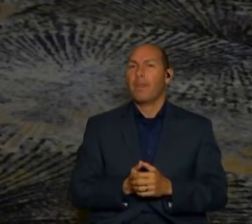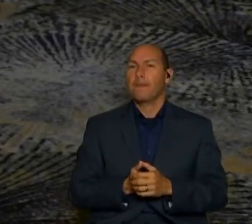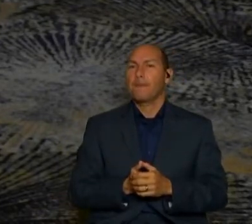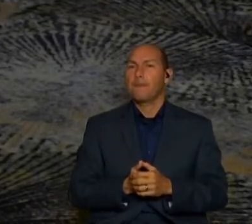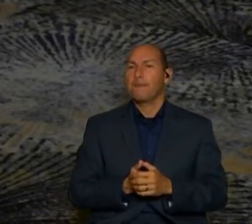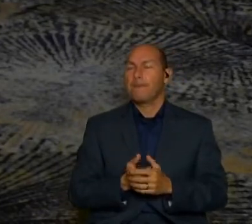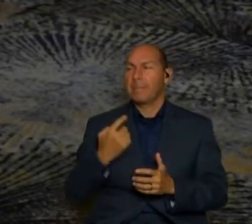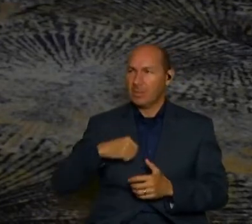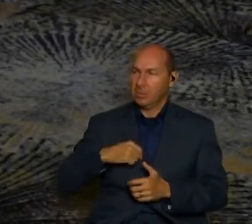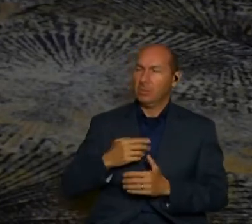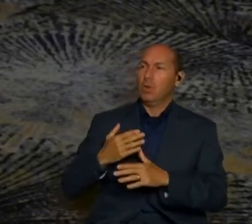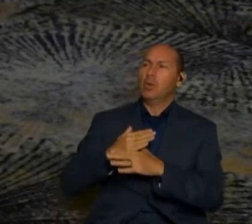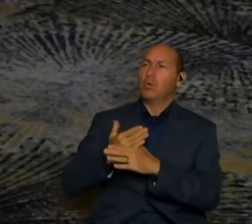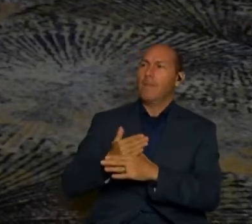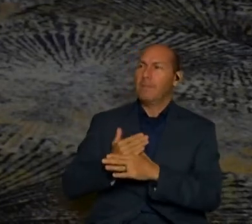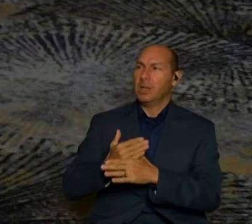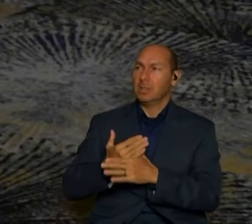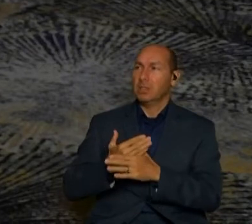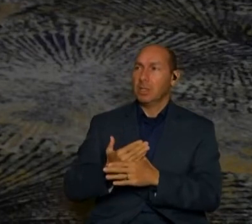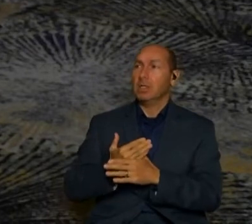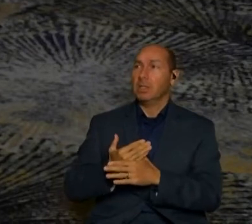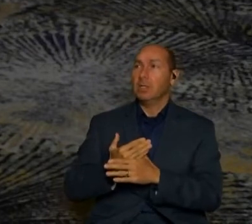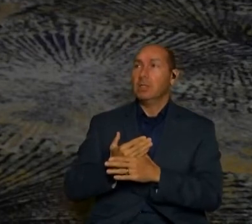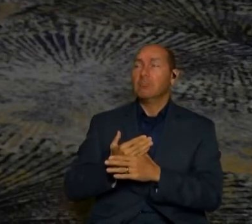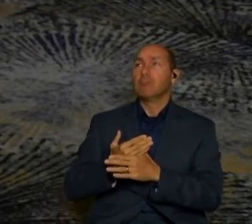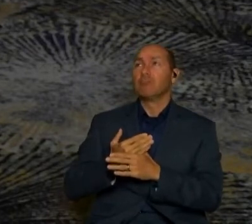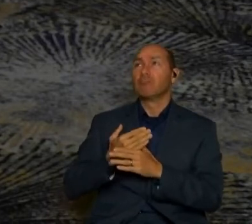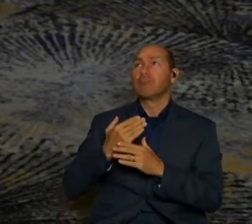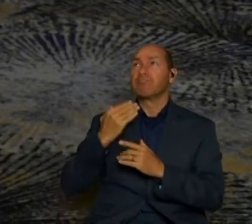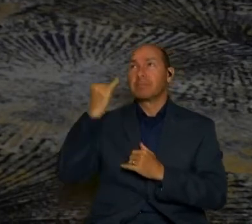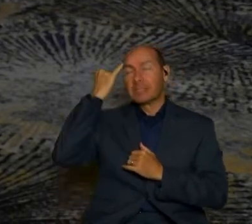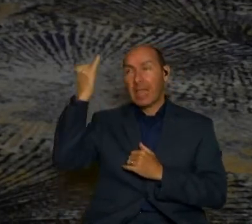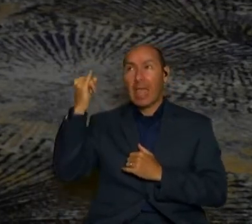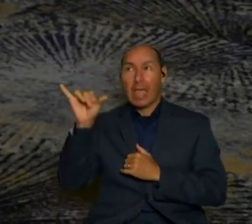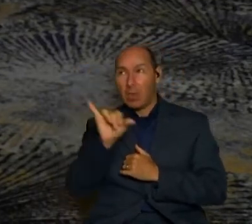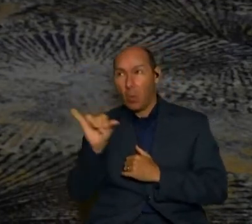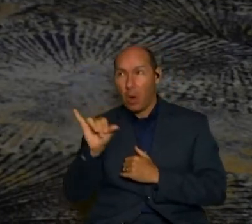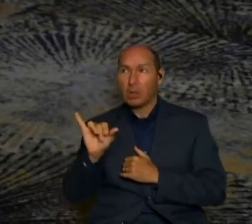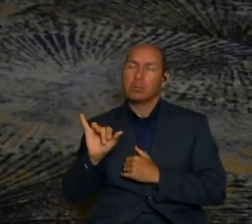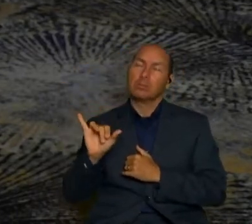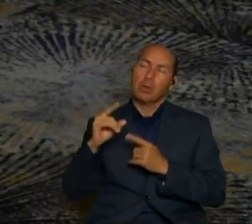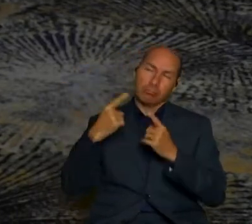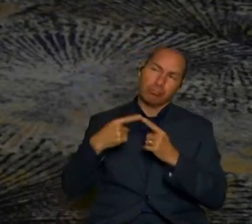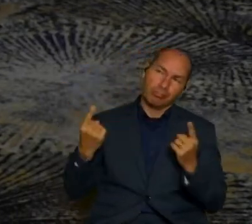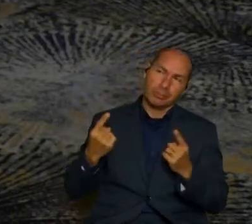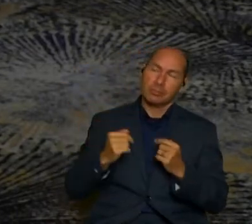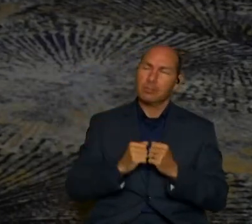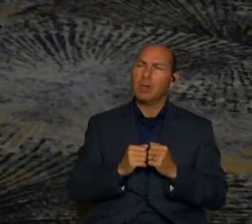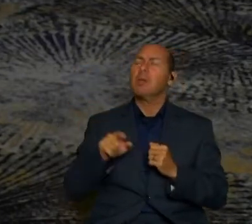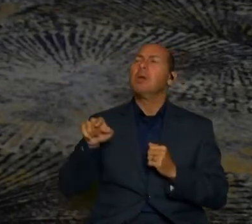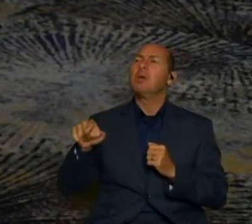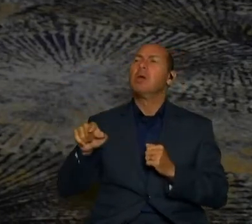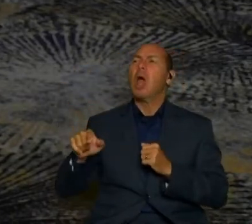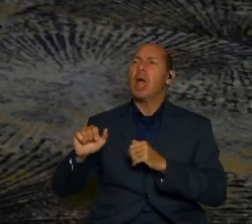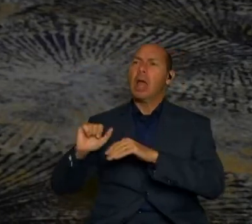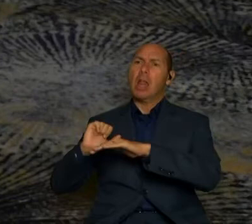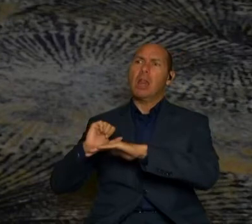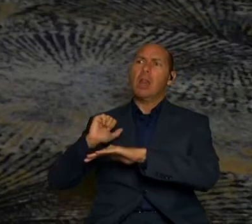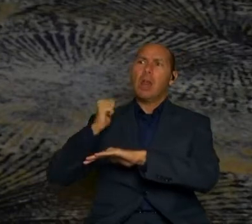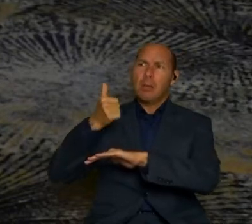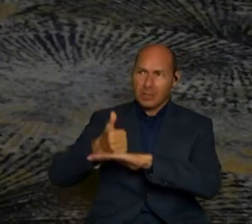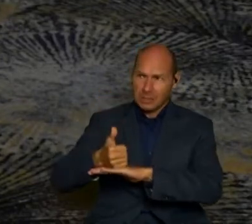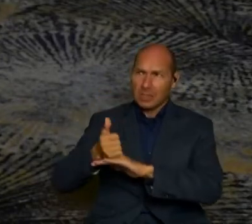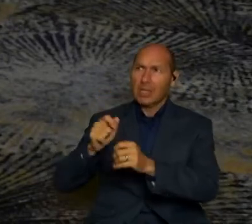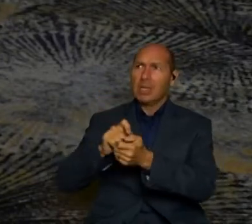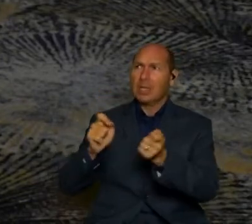our common vision and our differences. What has, in your opinion, what has surprised you the most about the implementation of reform? Because